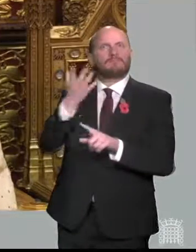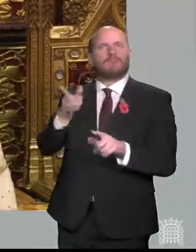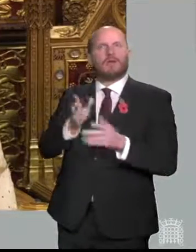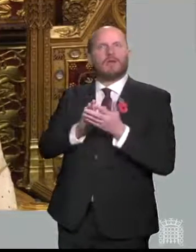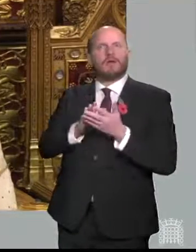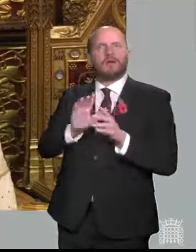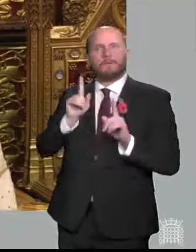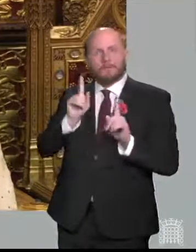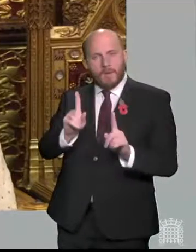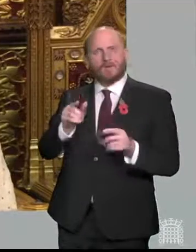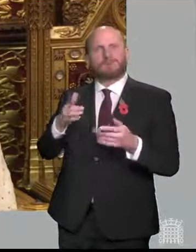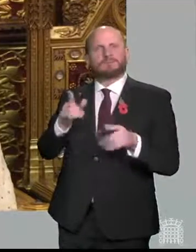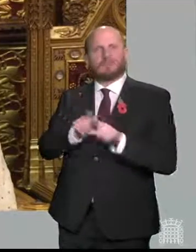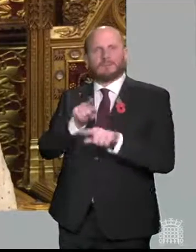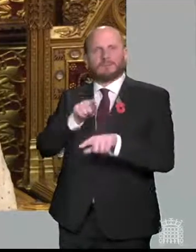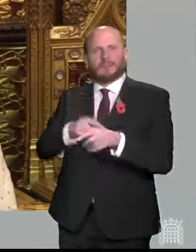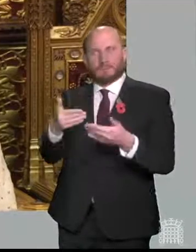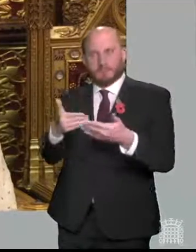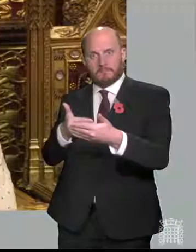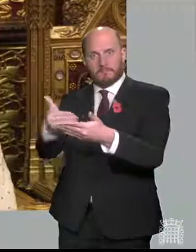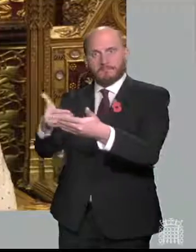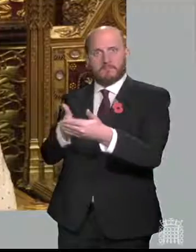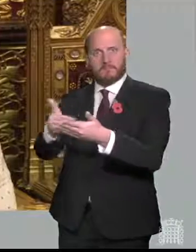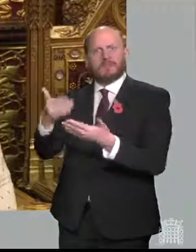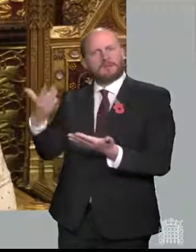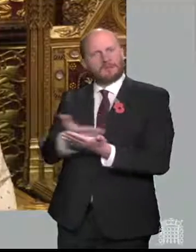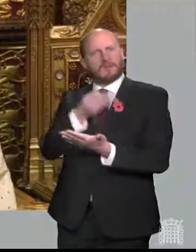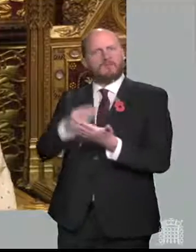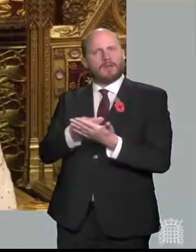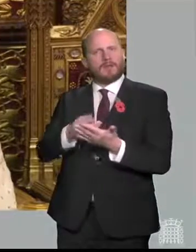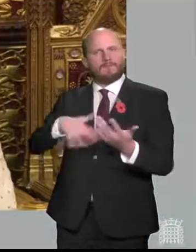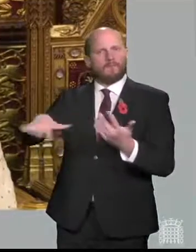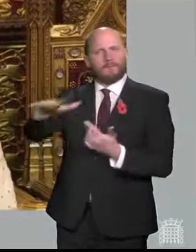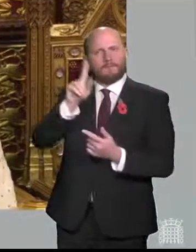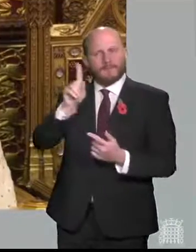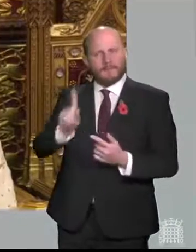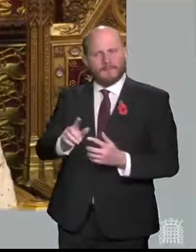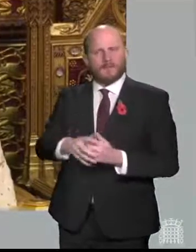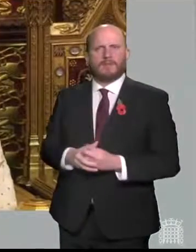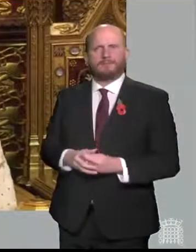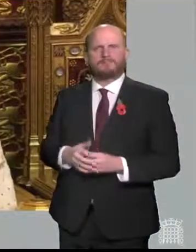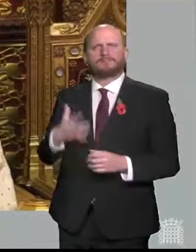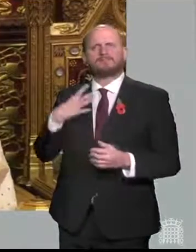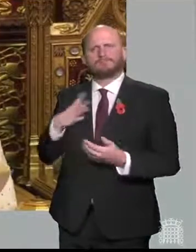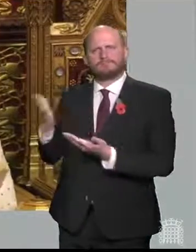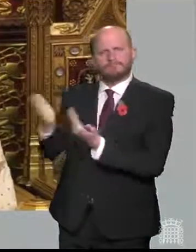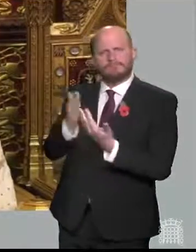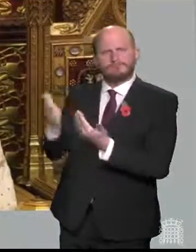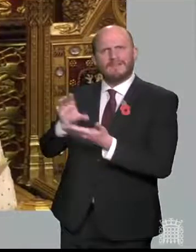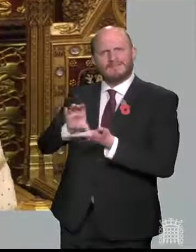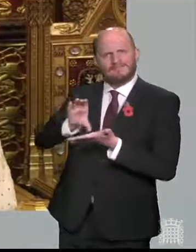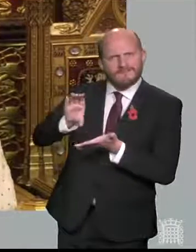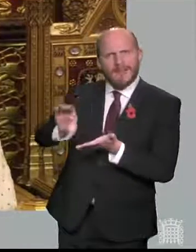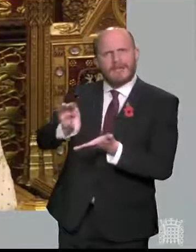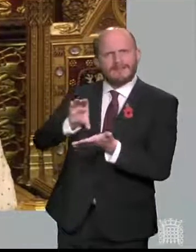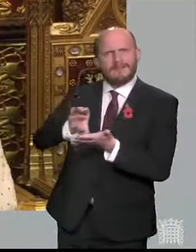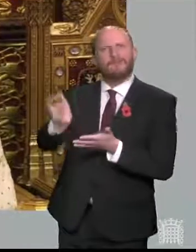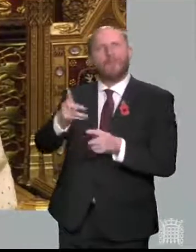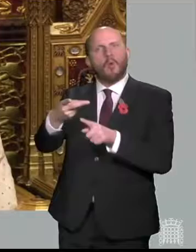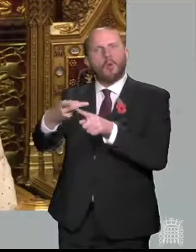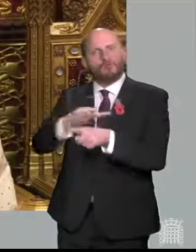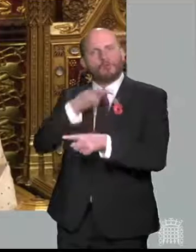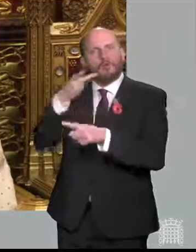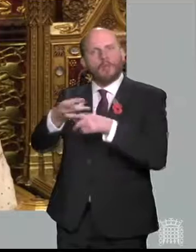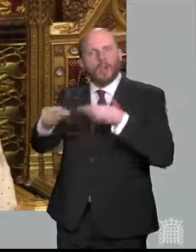Alongside this, my ministers will seek to attract record levels of investment in renewable energy sources